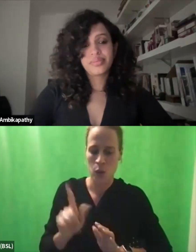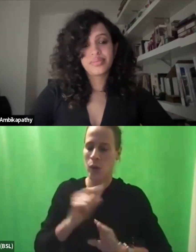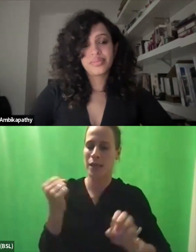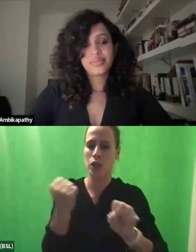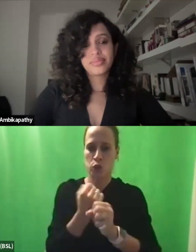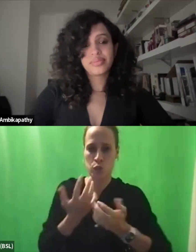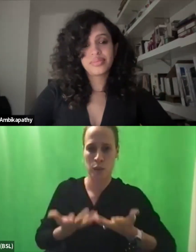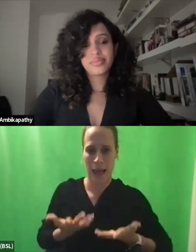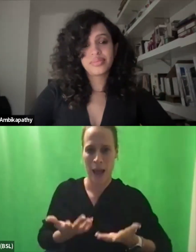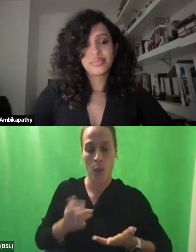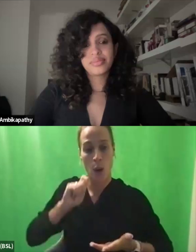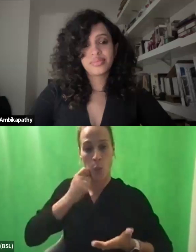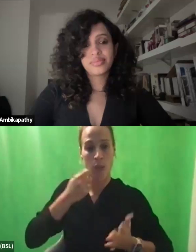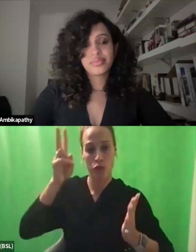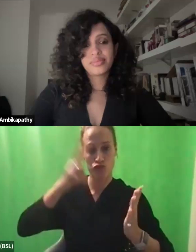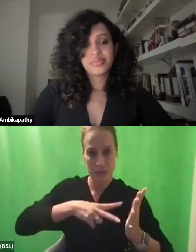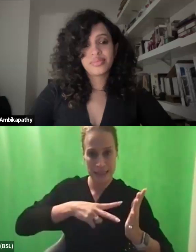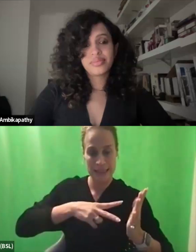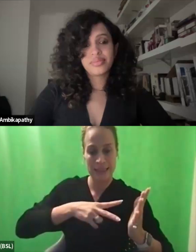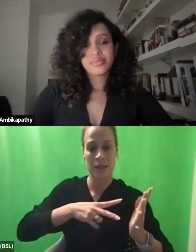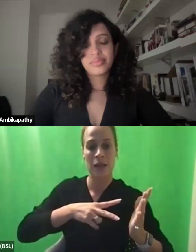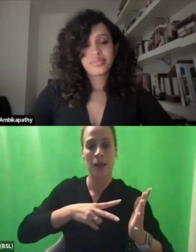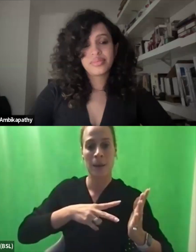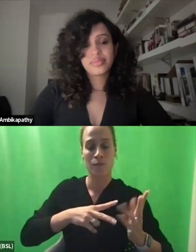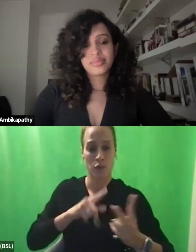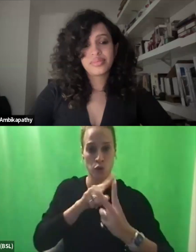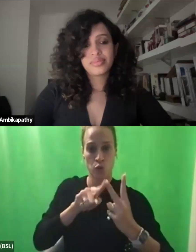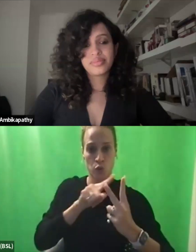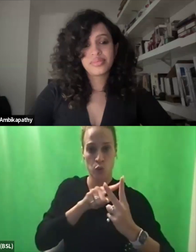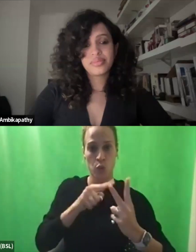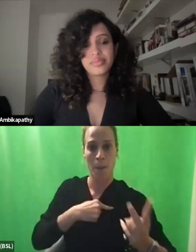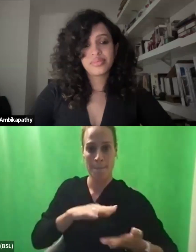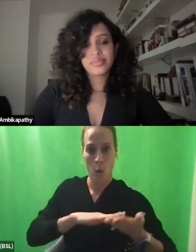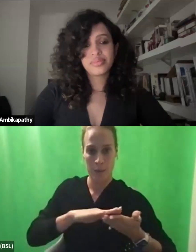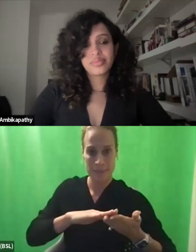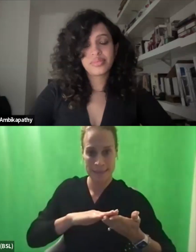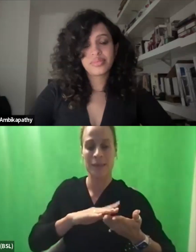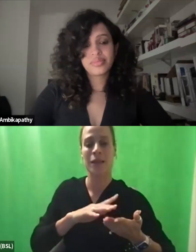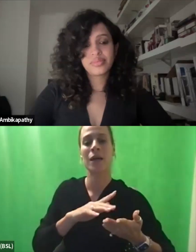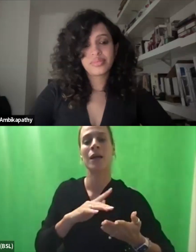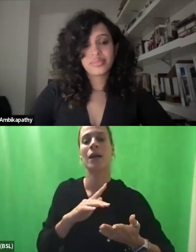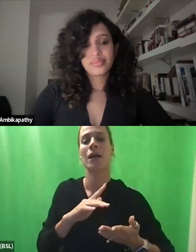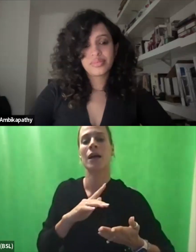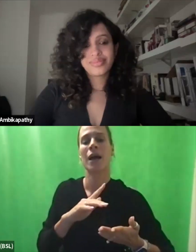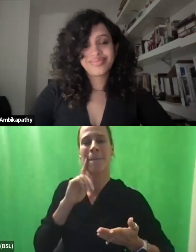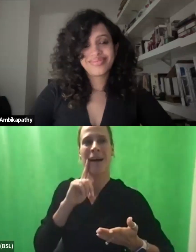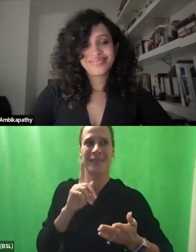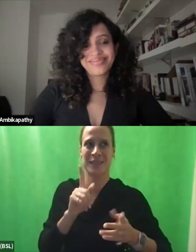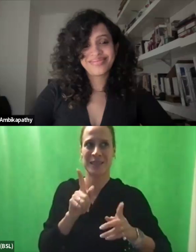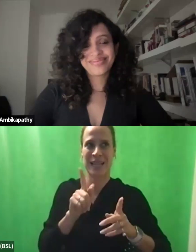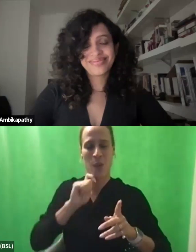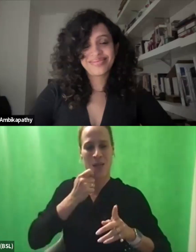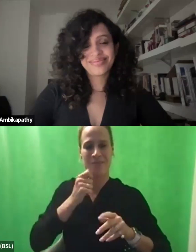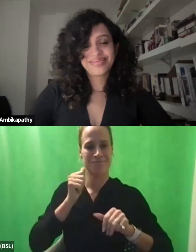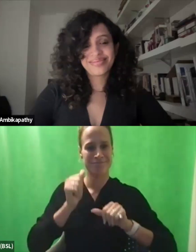I'm going to read in 2 poems, but it's going to be a bit of a procedure, and let me explain